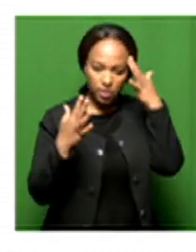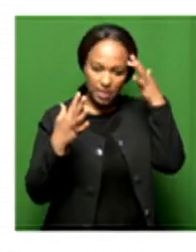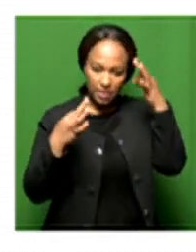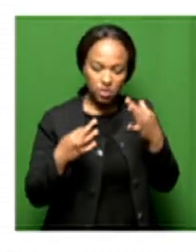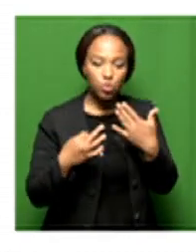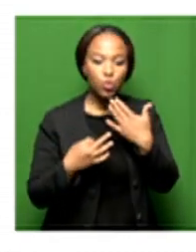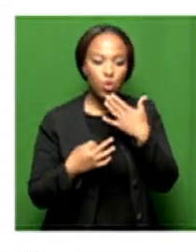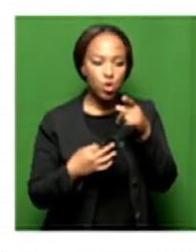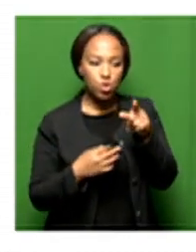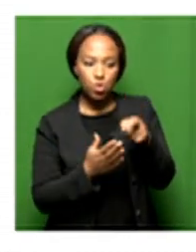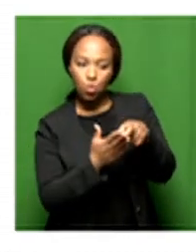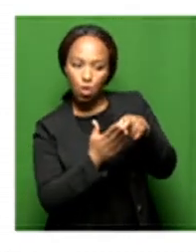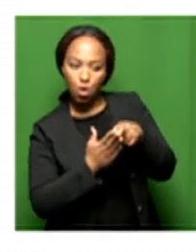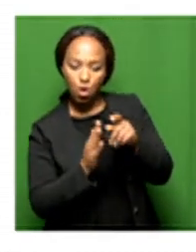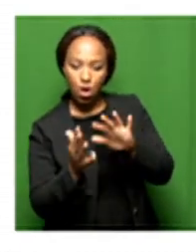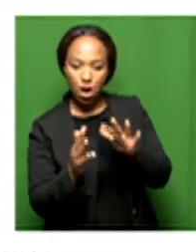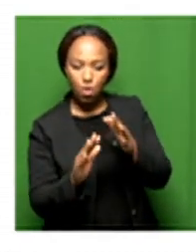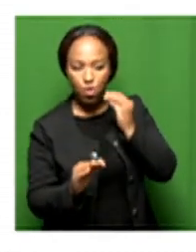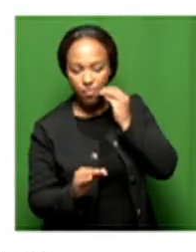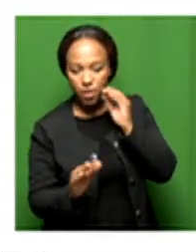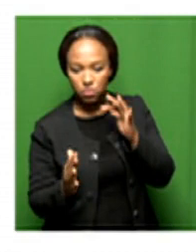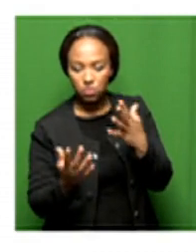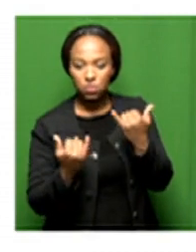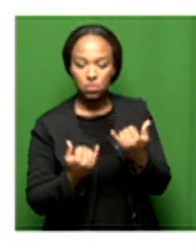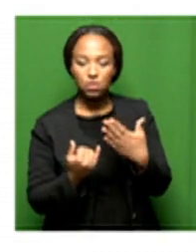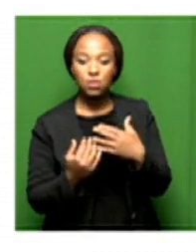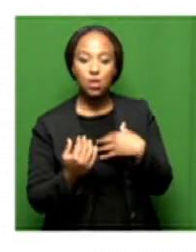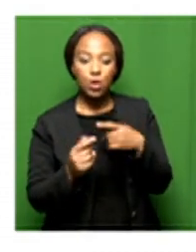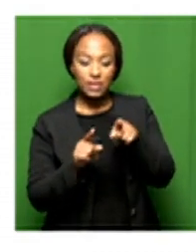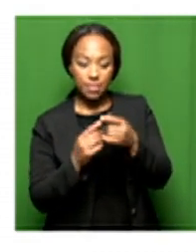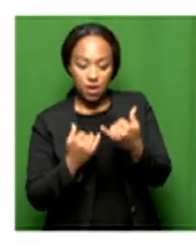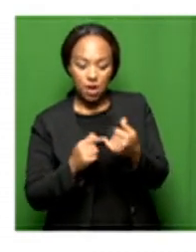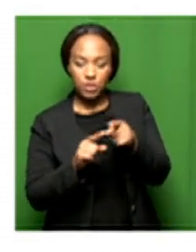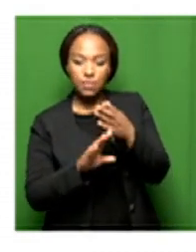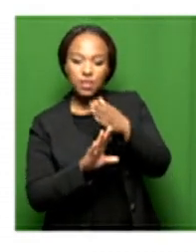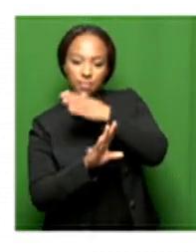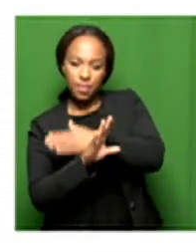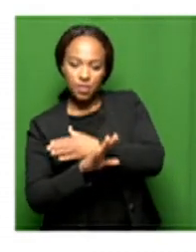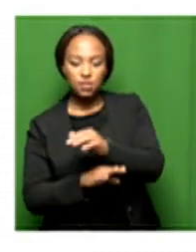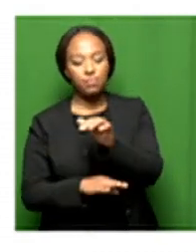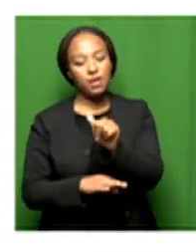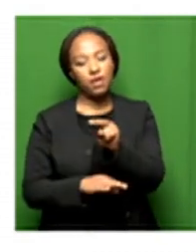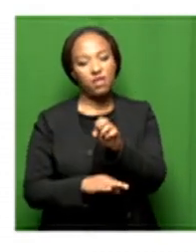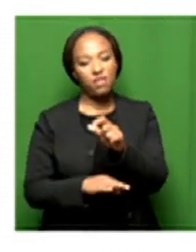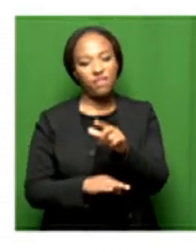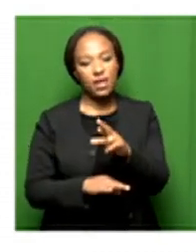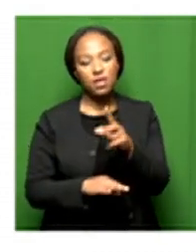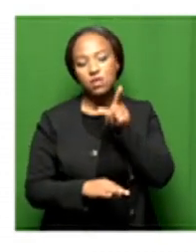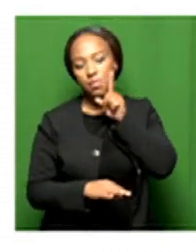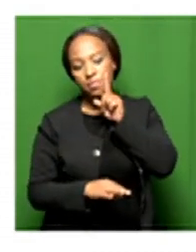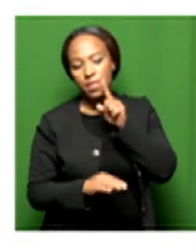score information, and that just tells you what happened right now and in the past. Averly measures your default